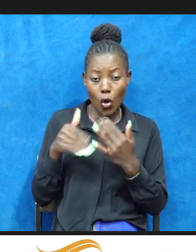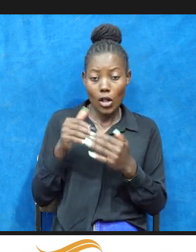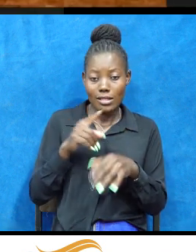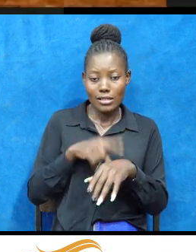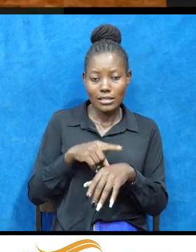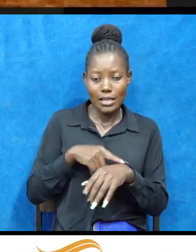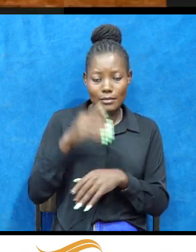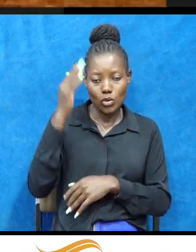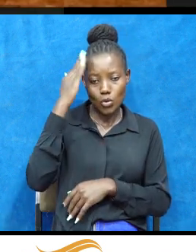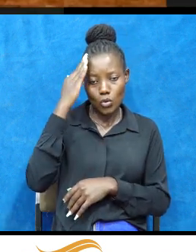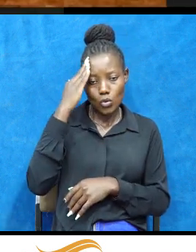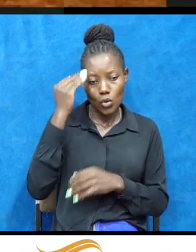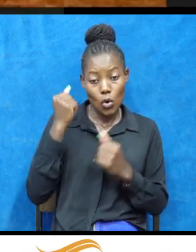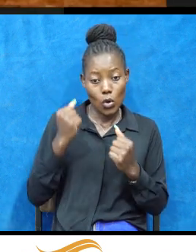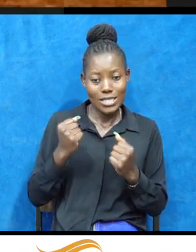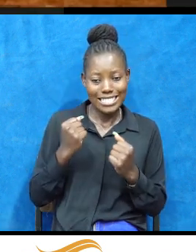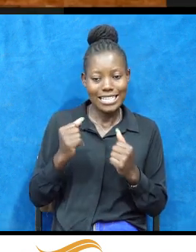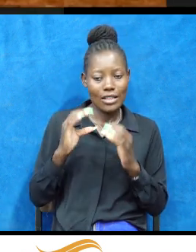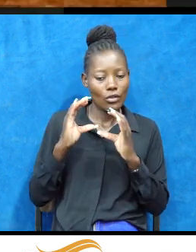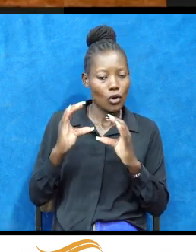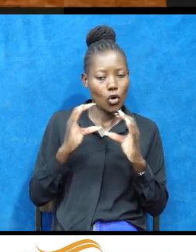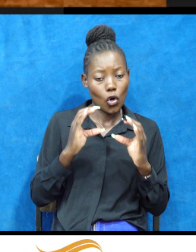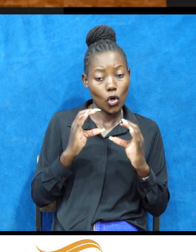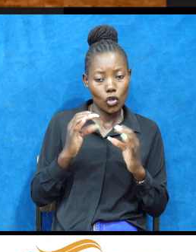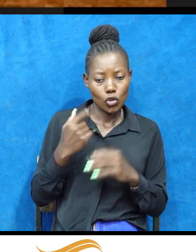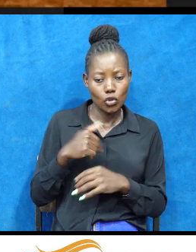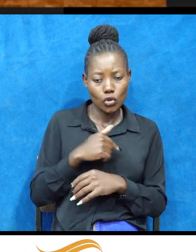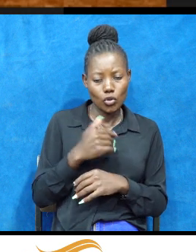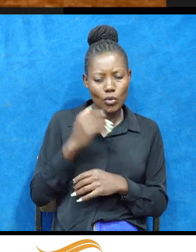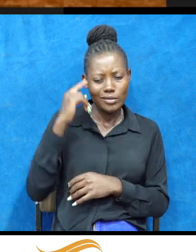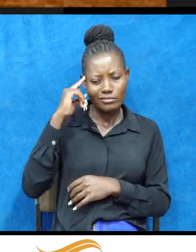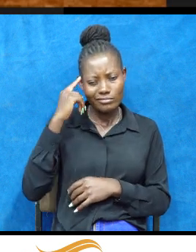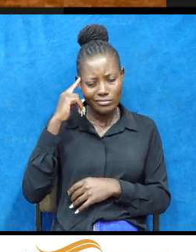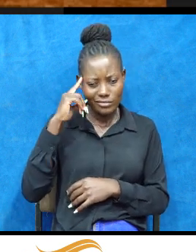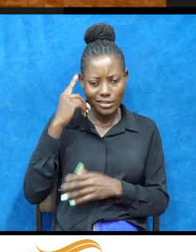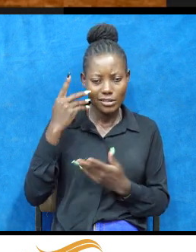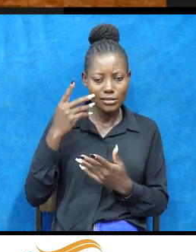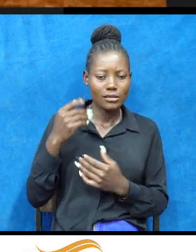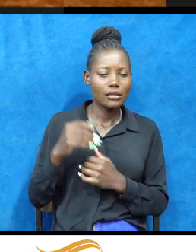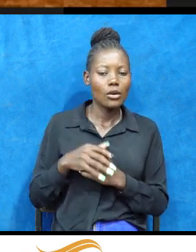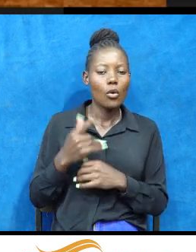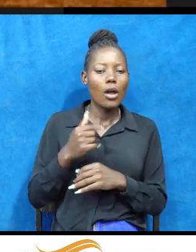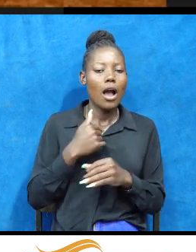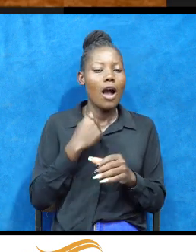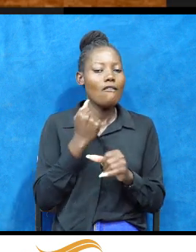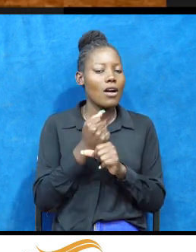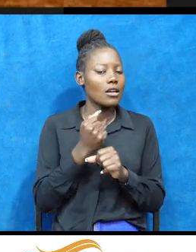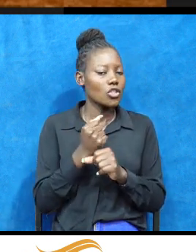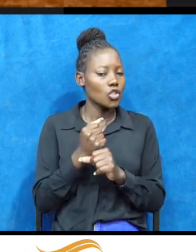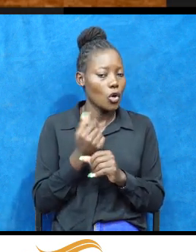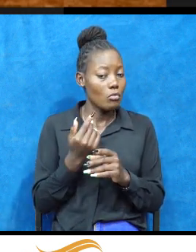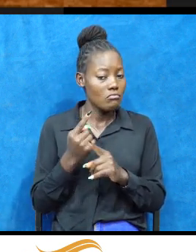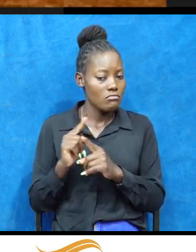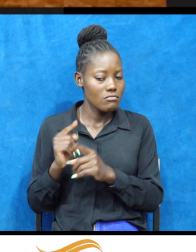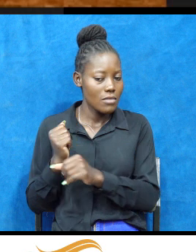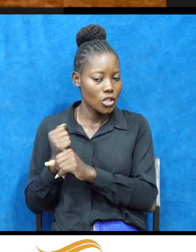know, us strength coaches, we are guilty of thinking, well, we got our guys stronger, so we've done our job, but the job's not